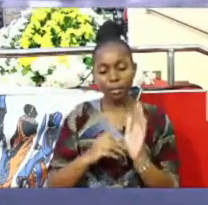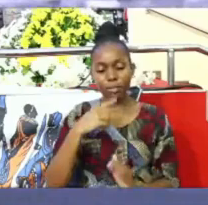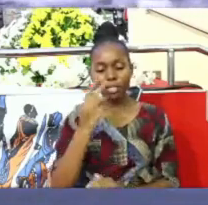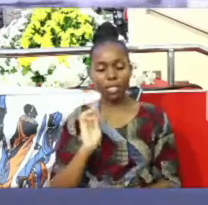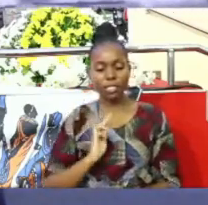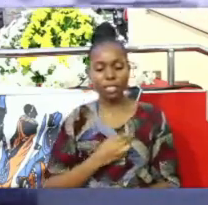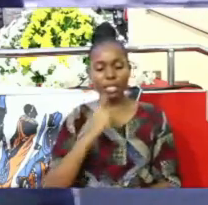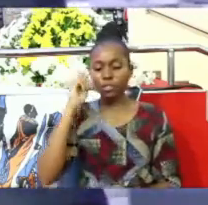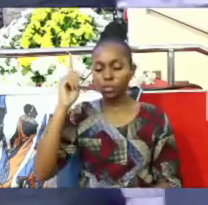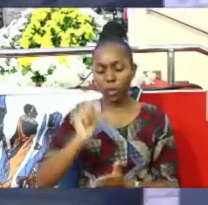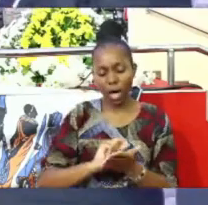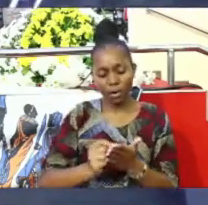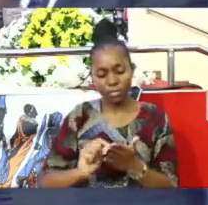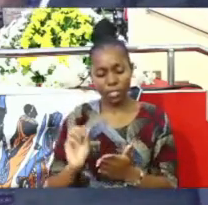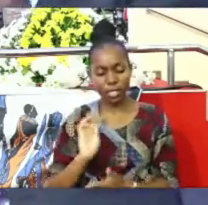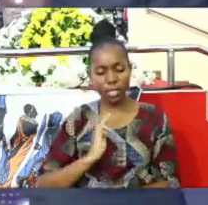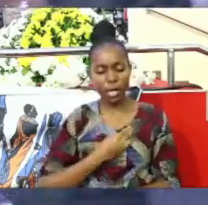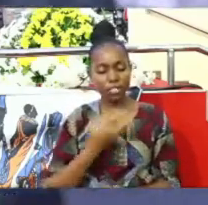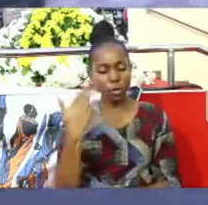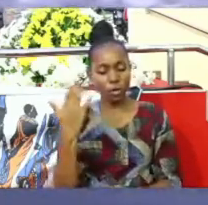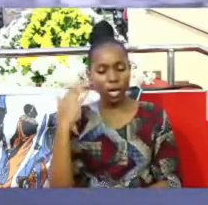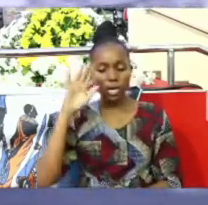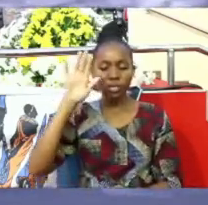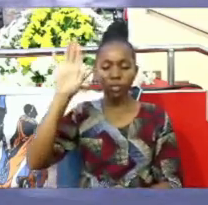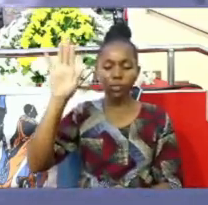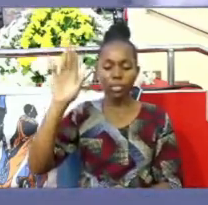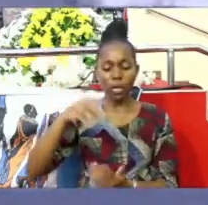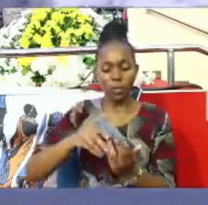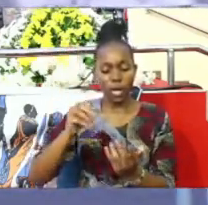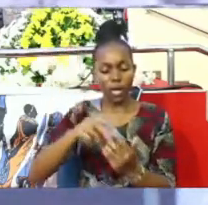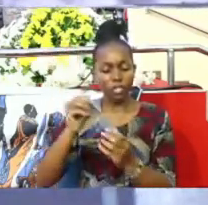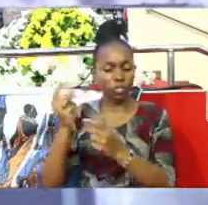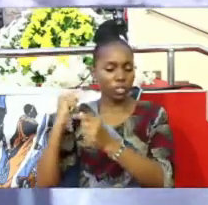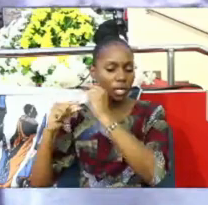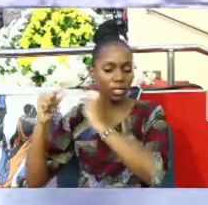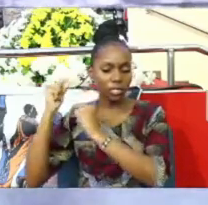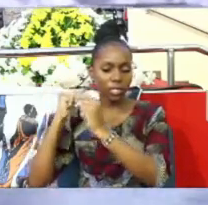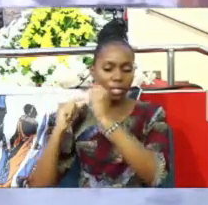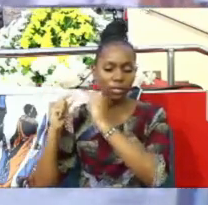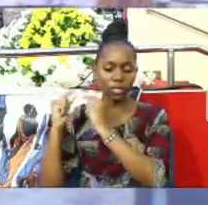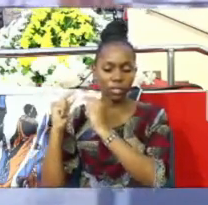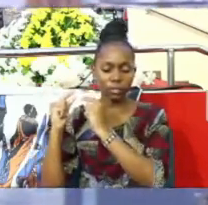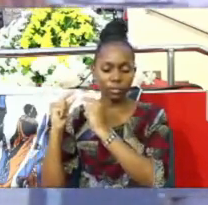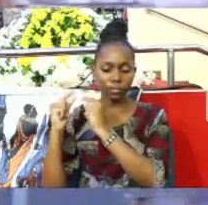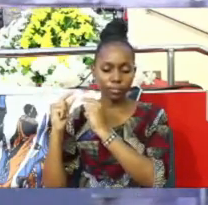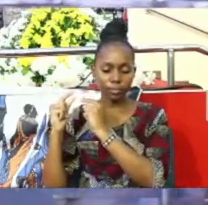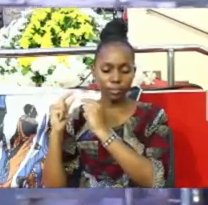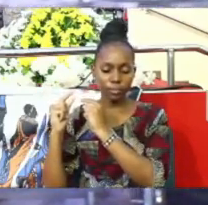We are a special generation. A peculiar people. Called to show the praises of the one who called